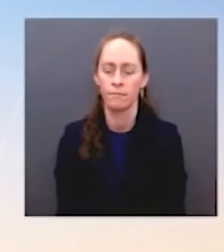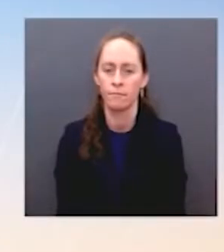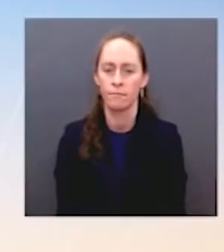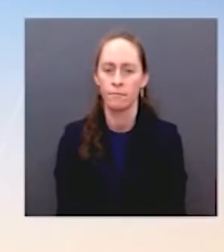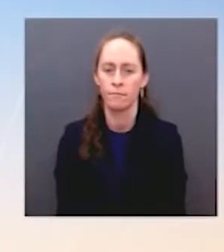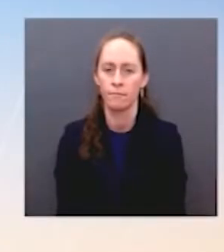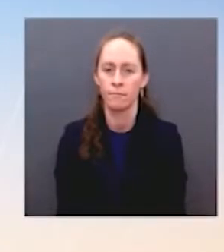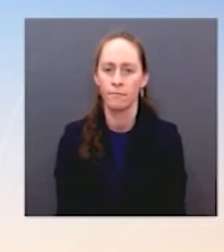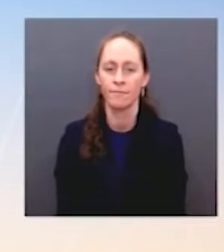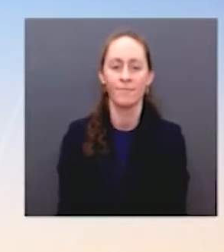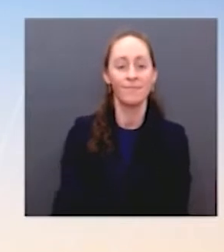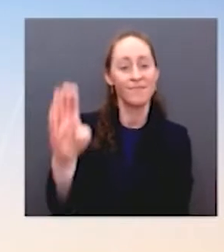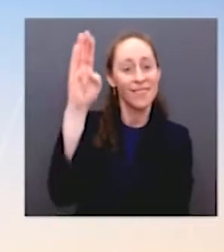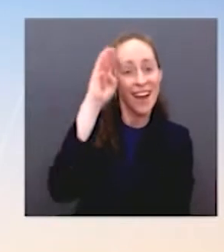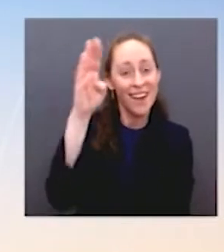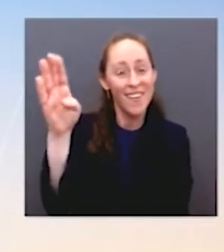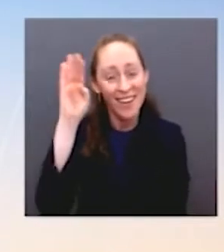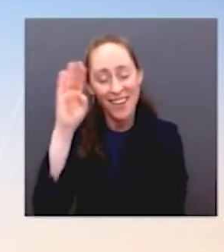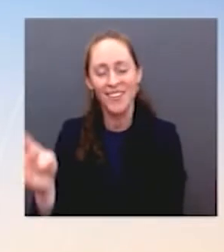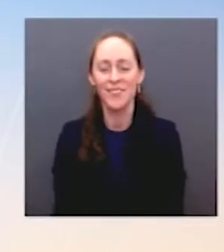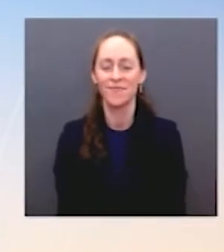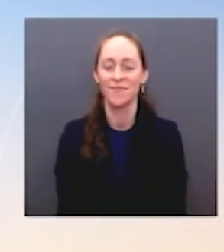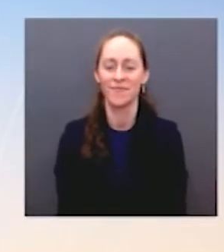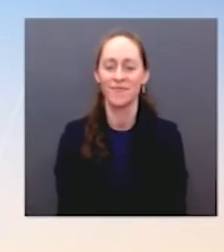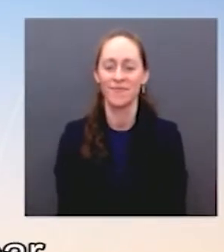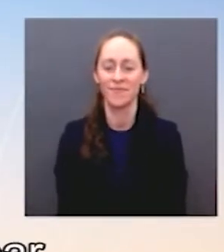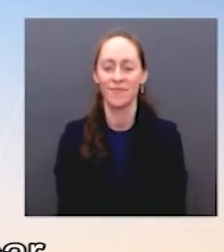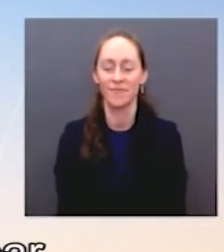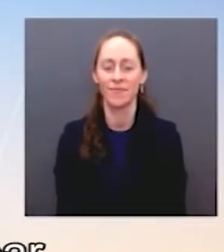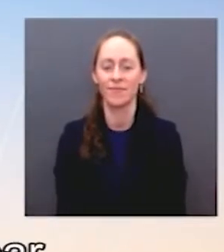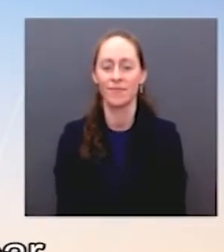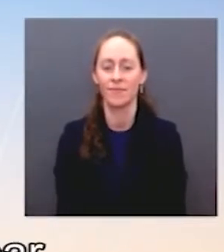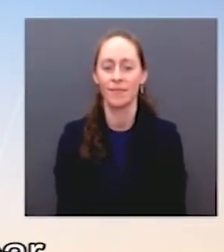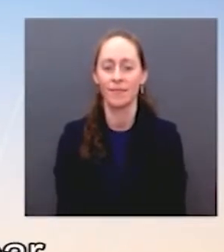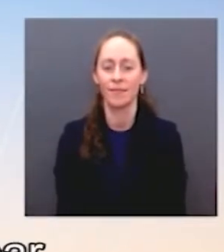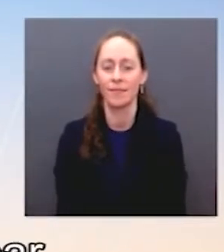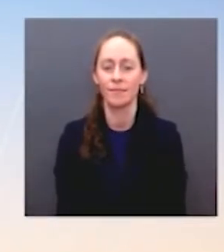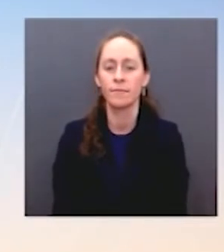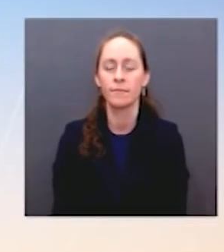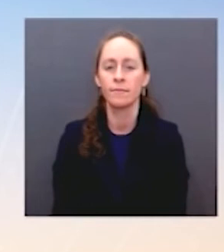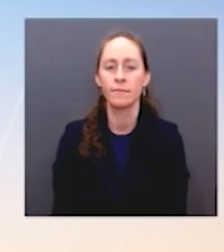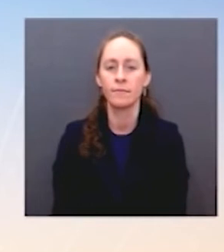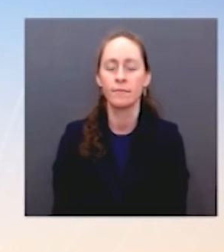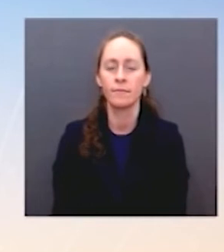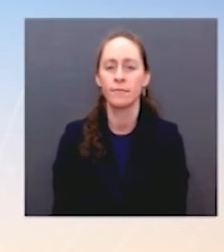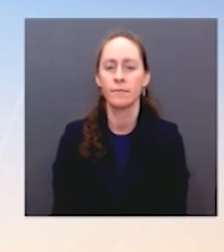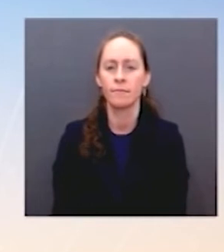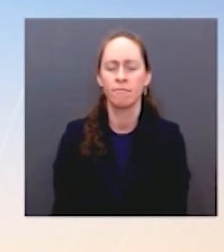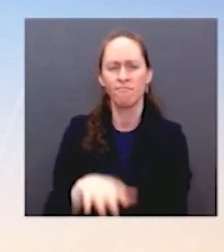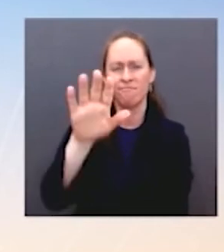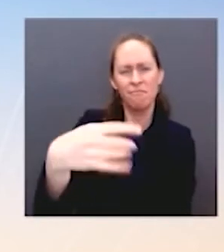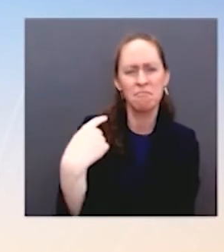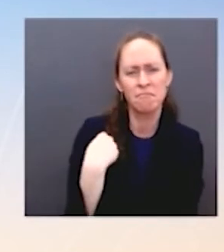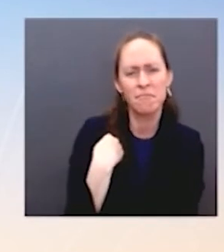Washington continues to cooperate for its part with Moscow on Iran's nuclear file amid continued